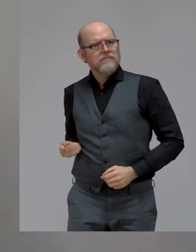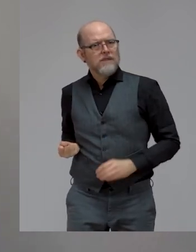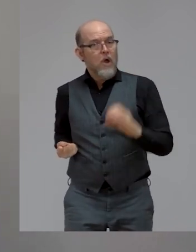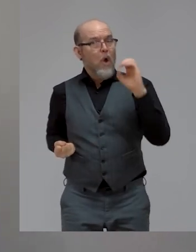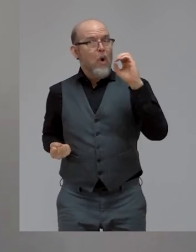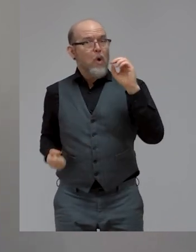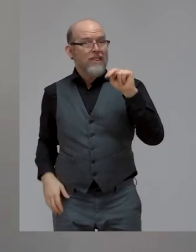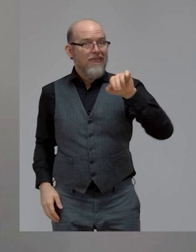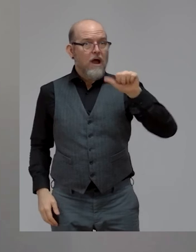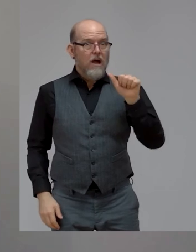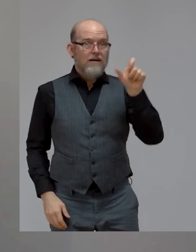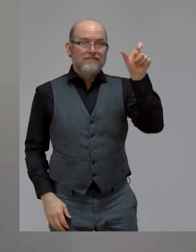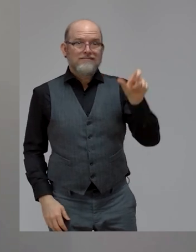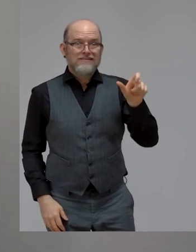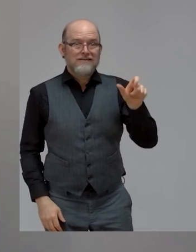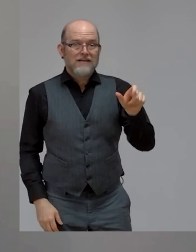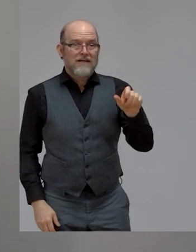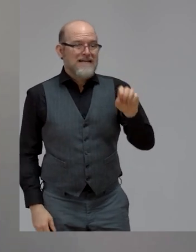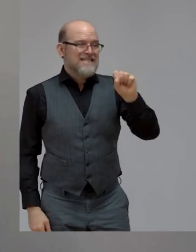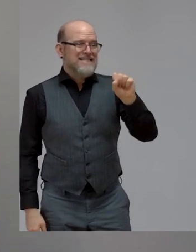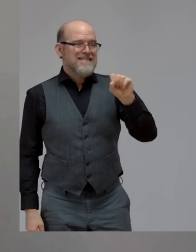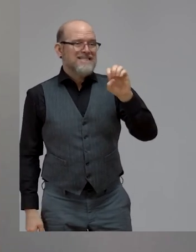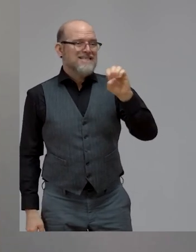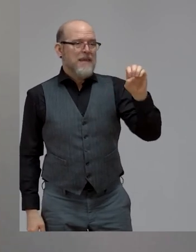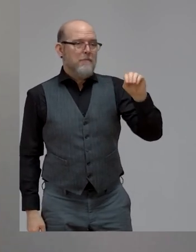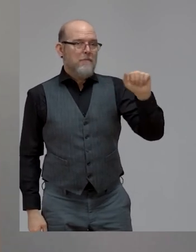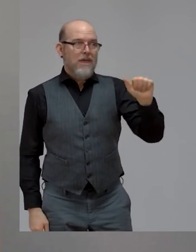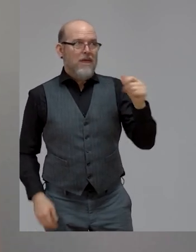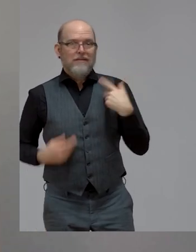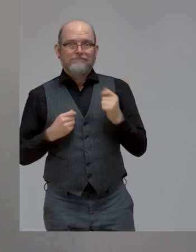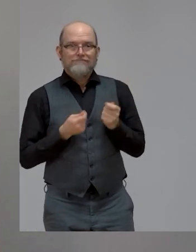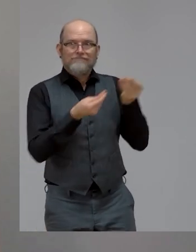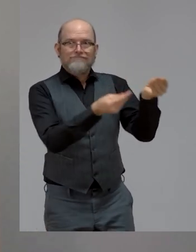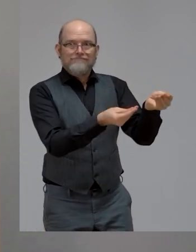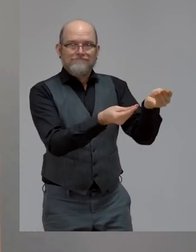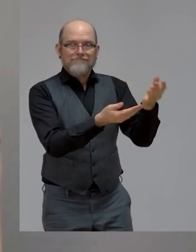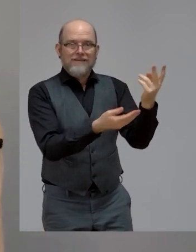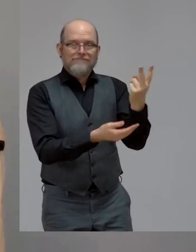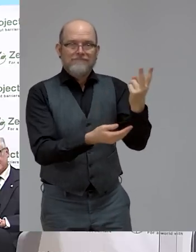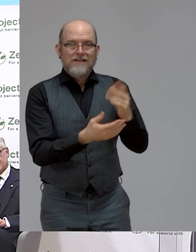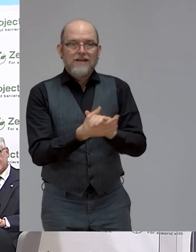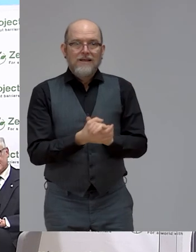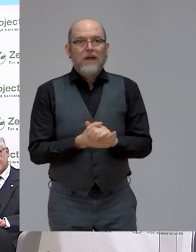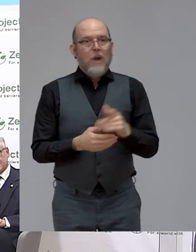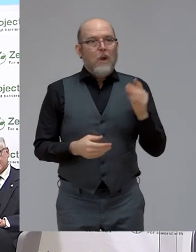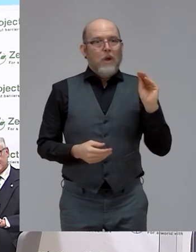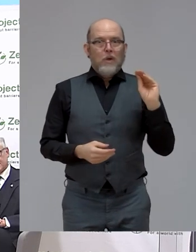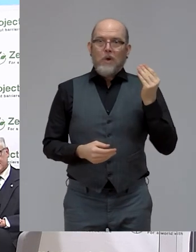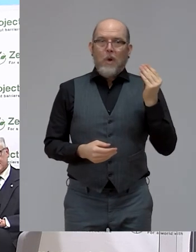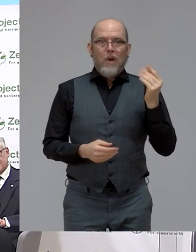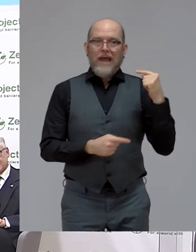for a second, if we look on the stage, you will see the younger generation in Sila. With Ms. Valley, you will